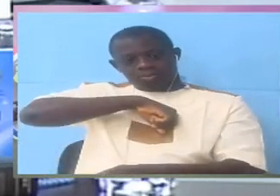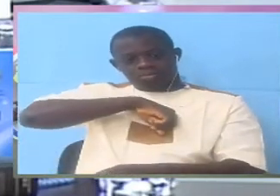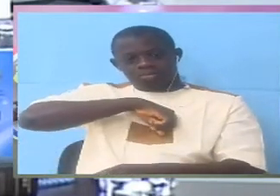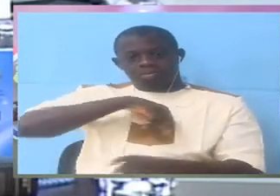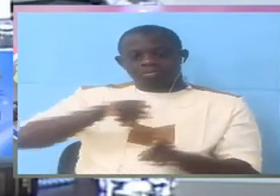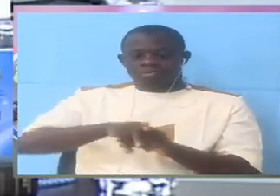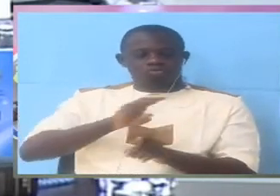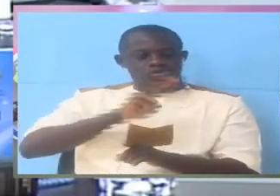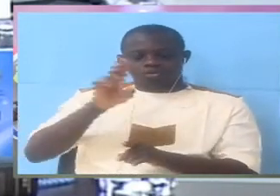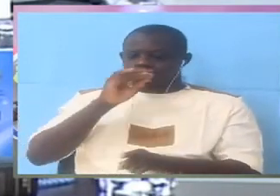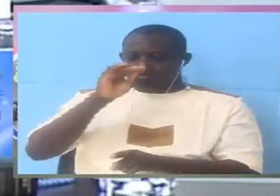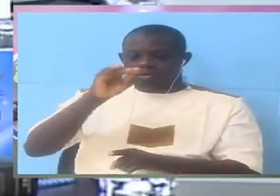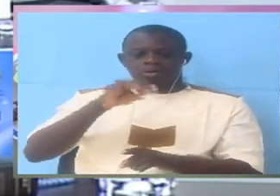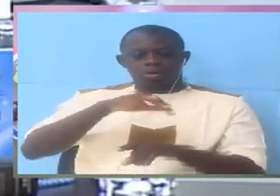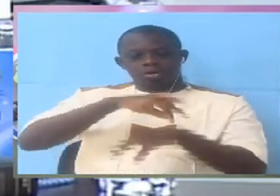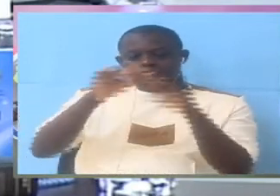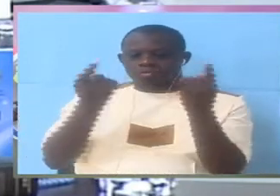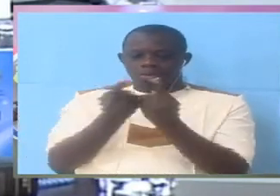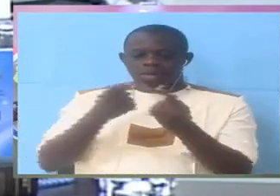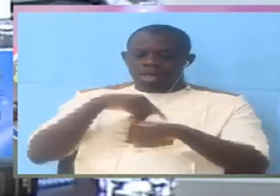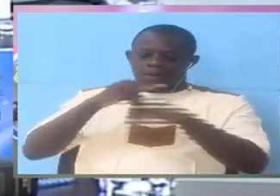cannot comment on that.